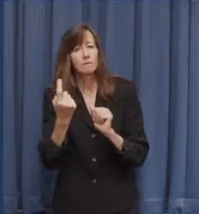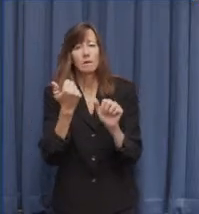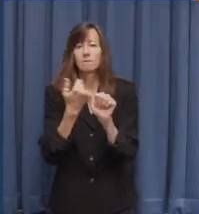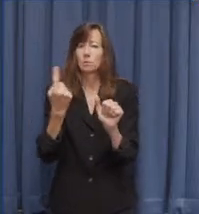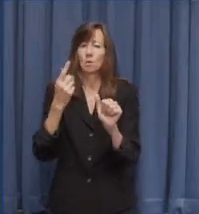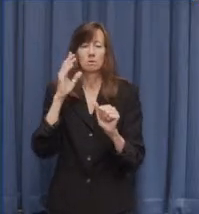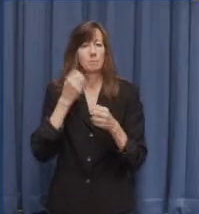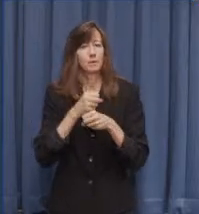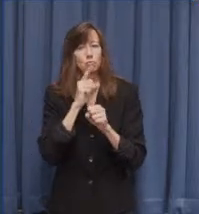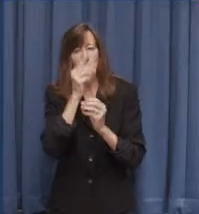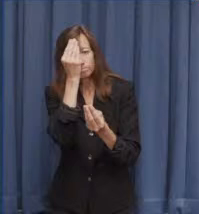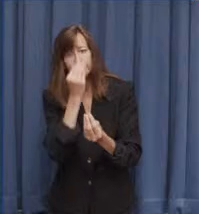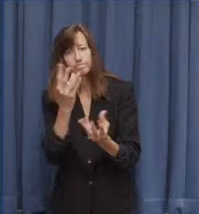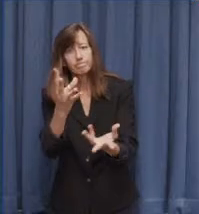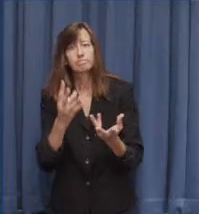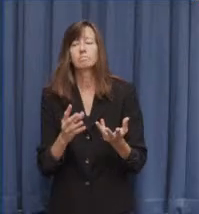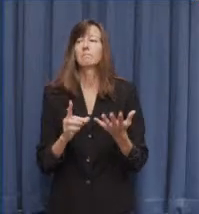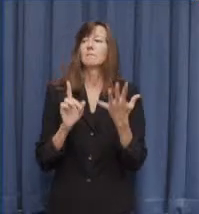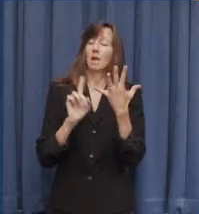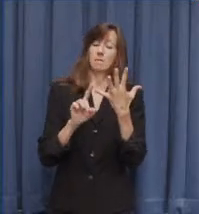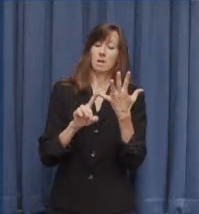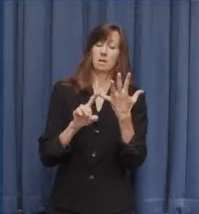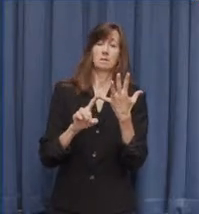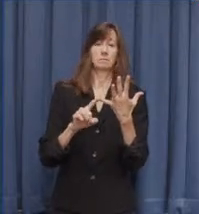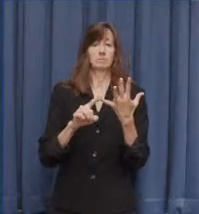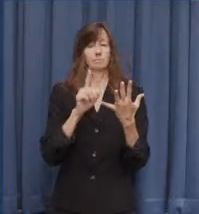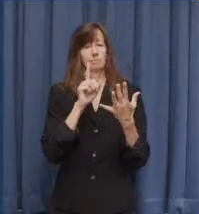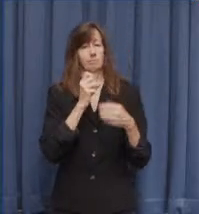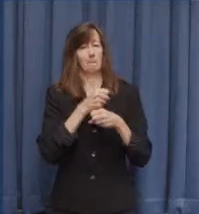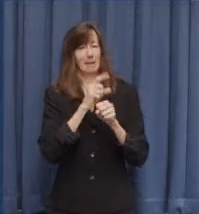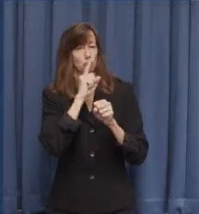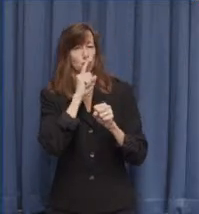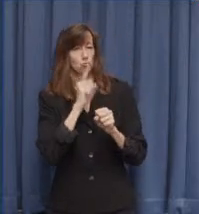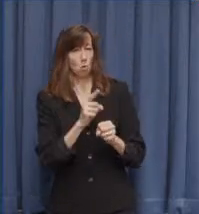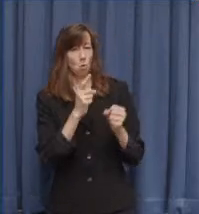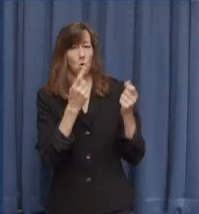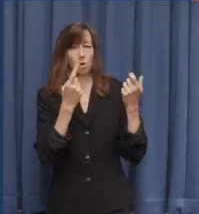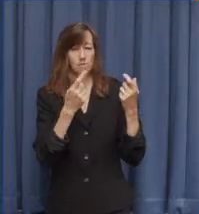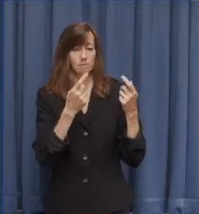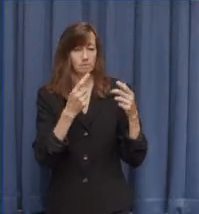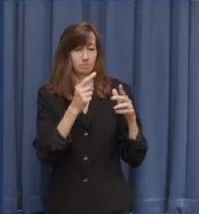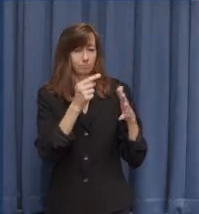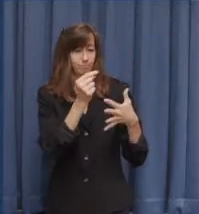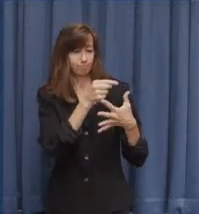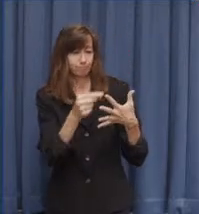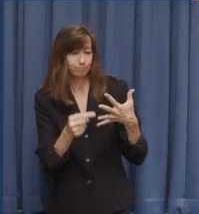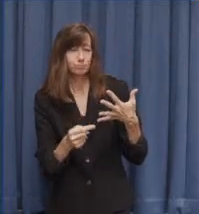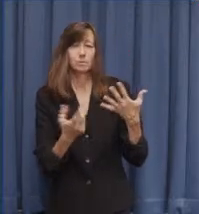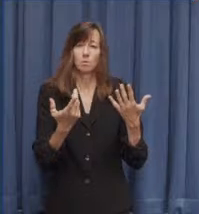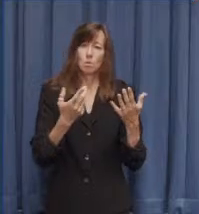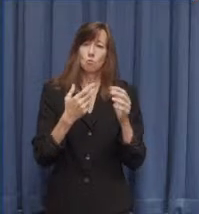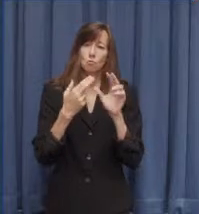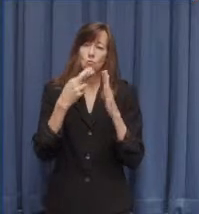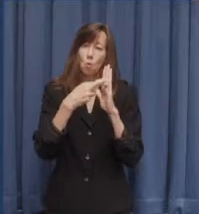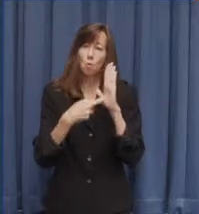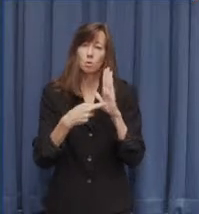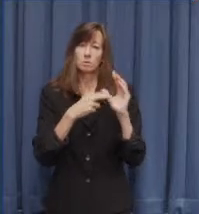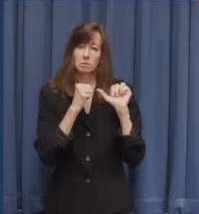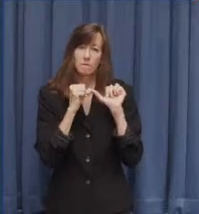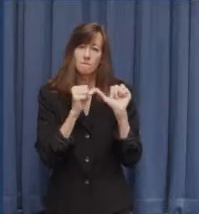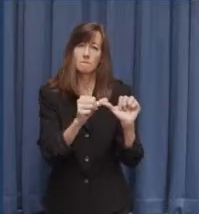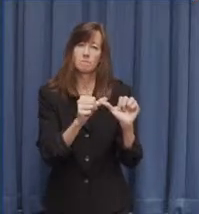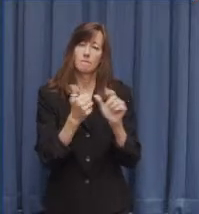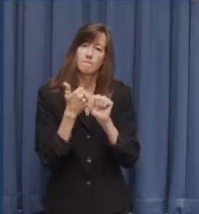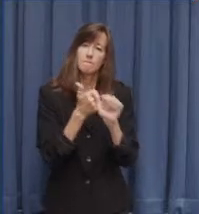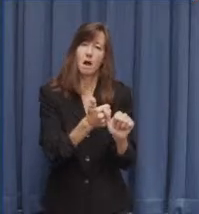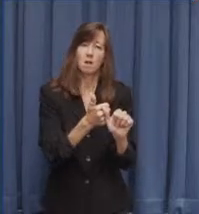But enforcement, as we know, is key, and that is absolutely has been, and even more so is a top priority for me and